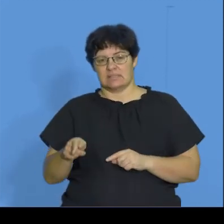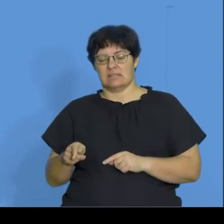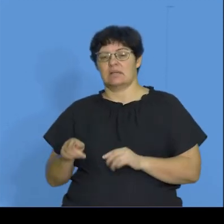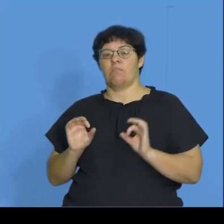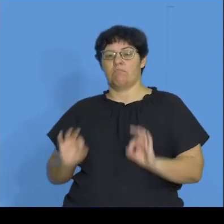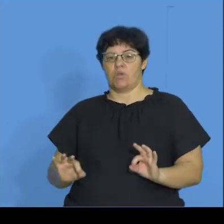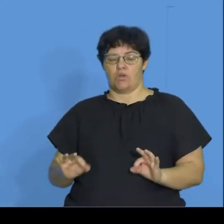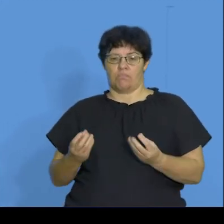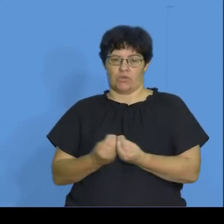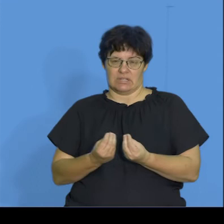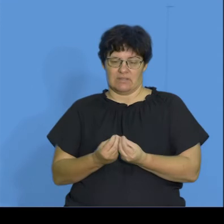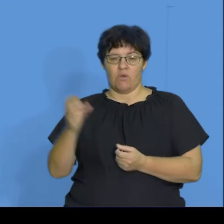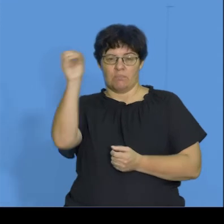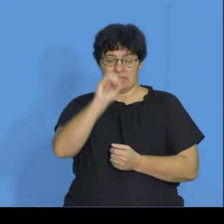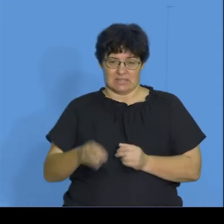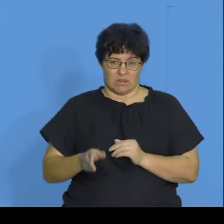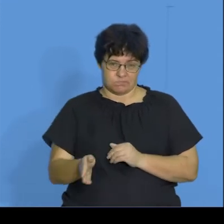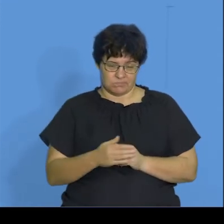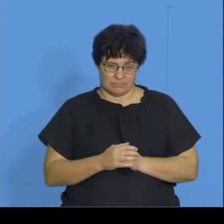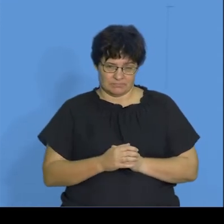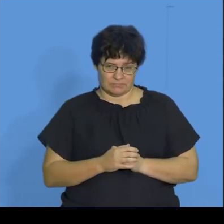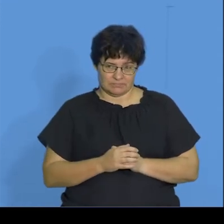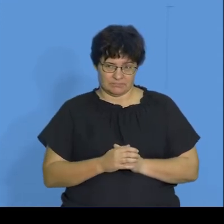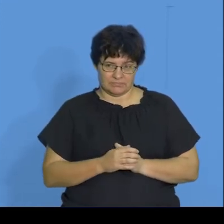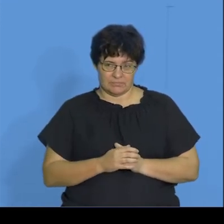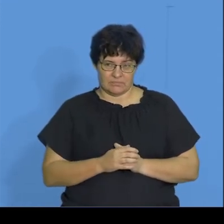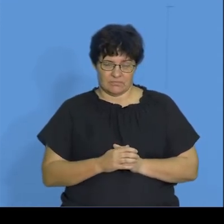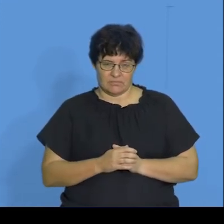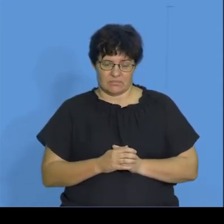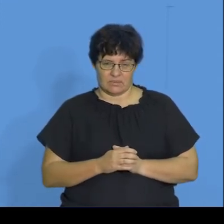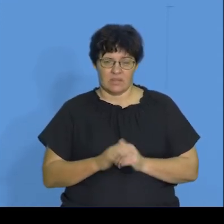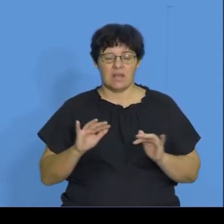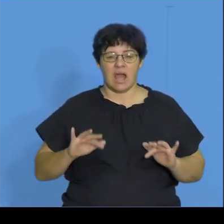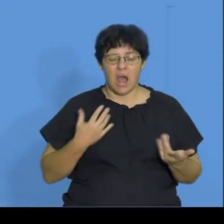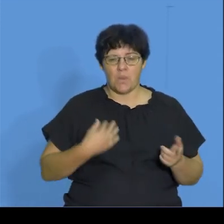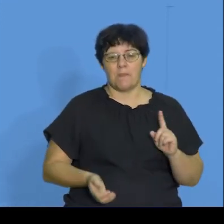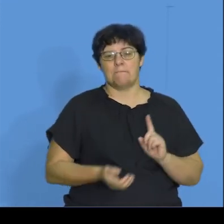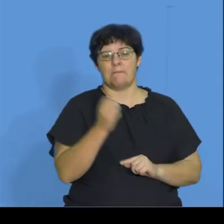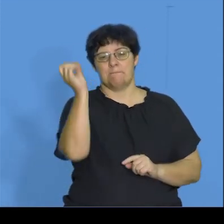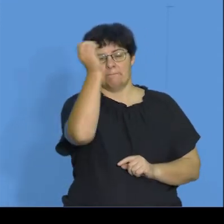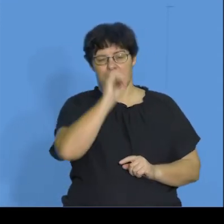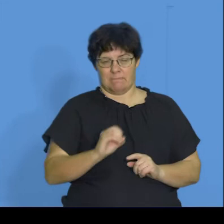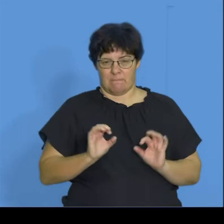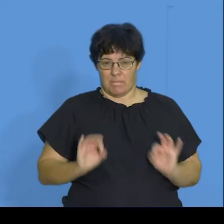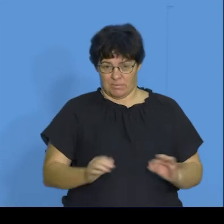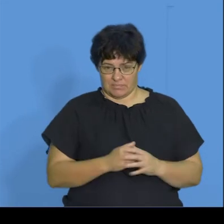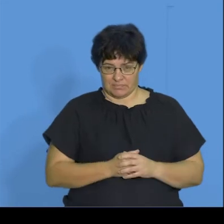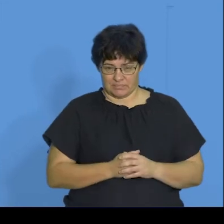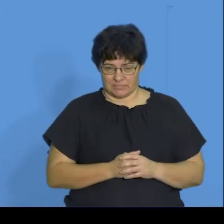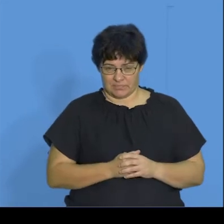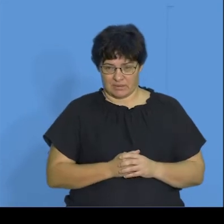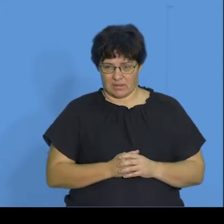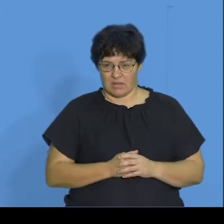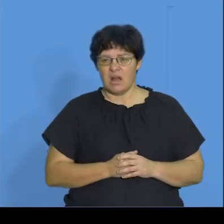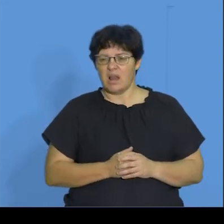product as a percentage. Okay, so that's as far as how we determine percentage purity. Here's a simple and